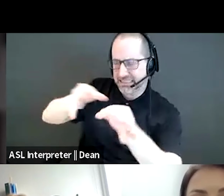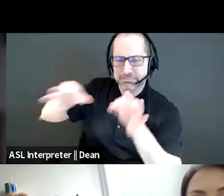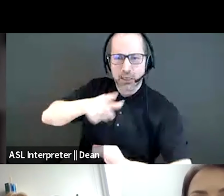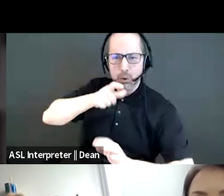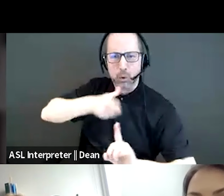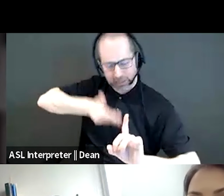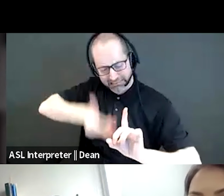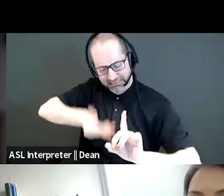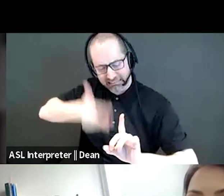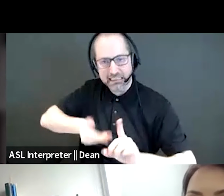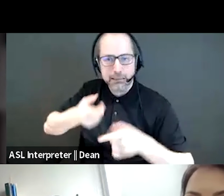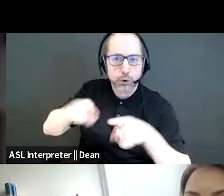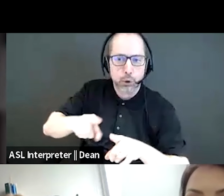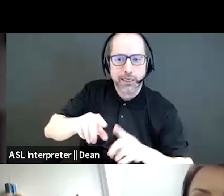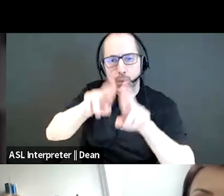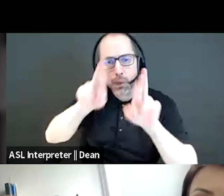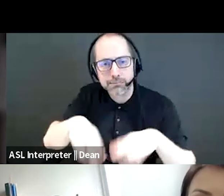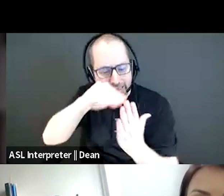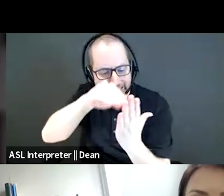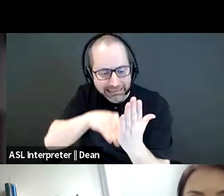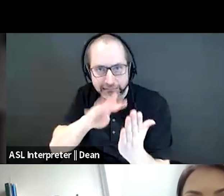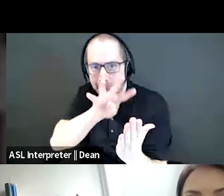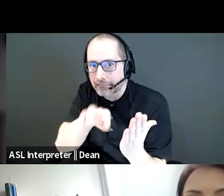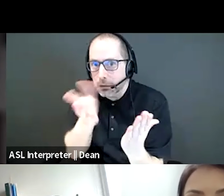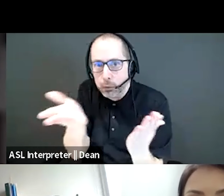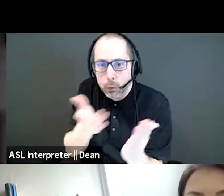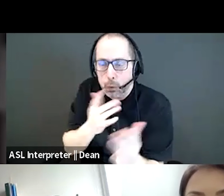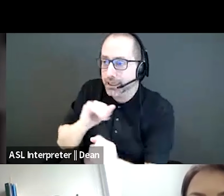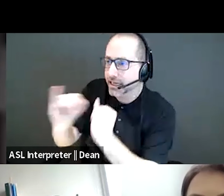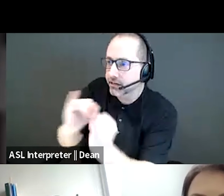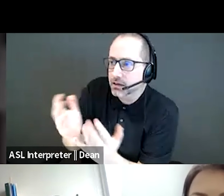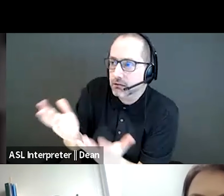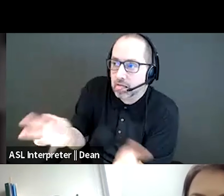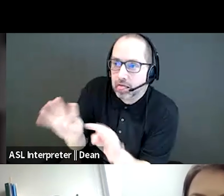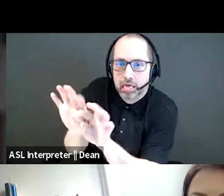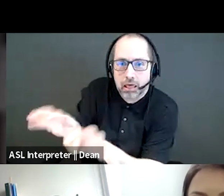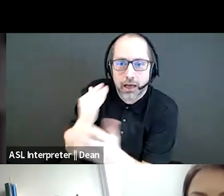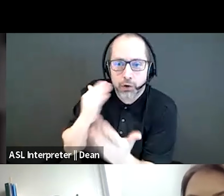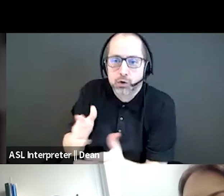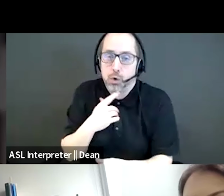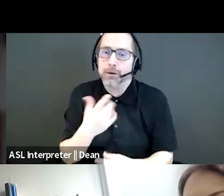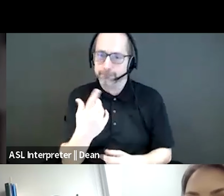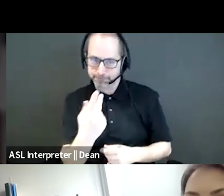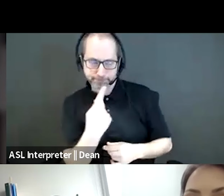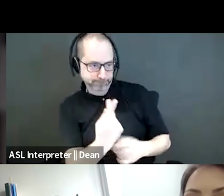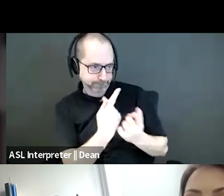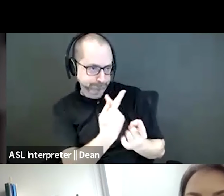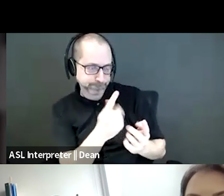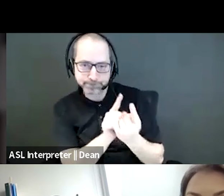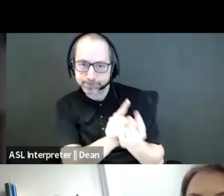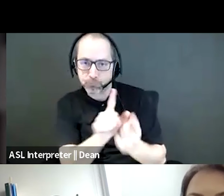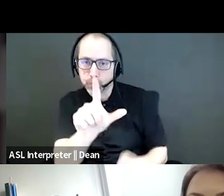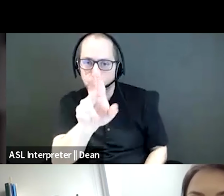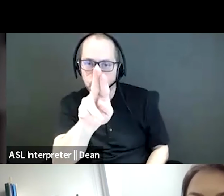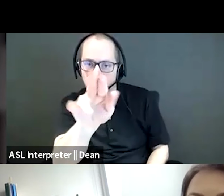interviews. She was away from the market for too long. So we did the Lumina Spark portrait